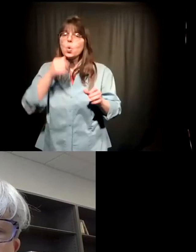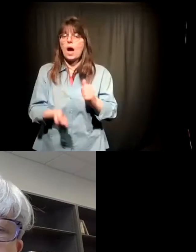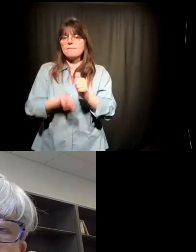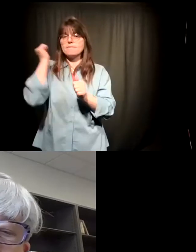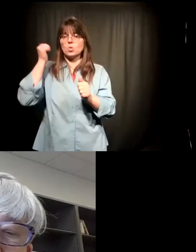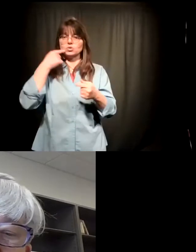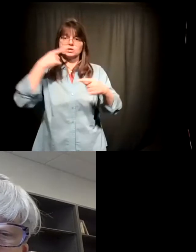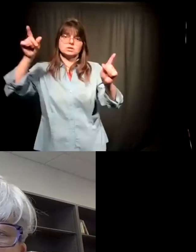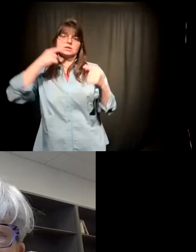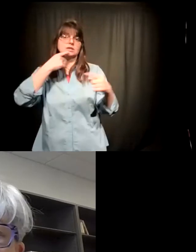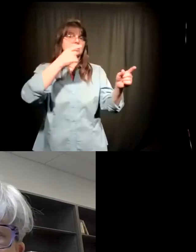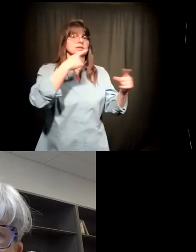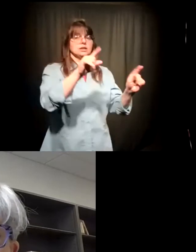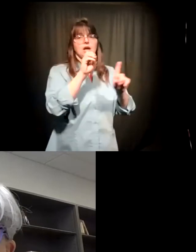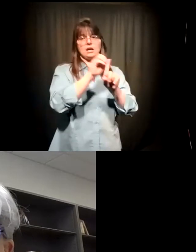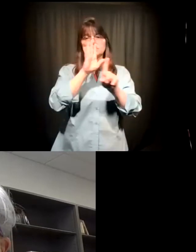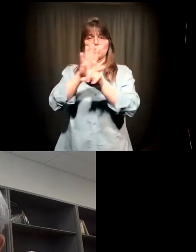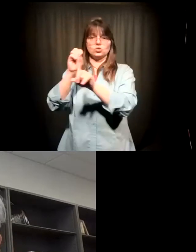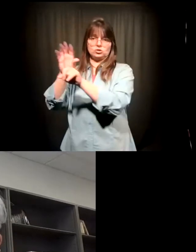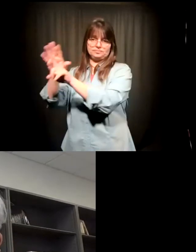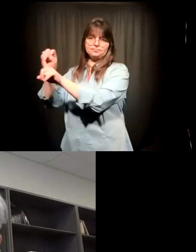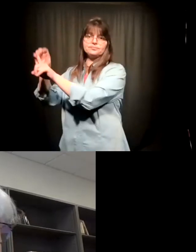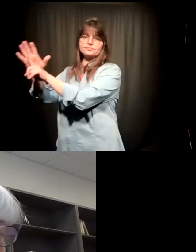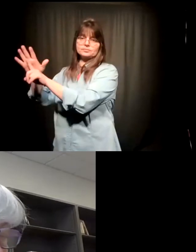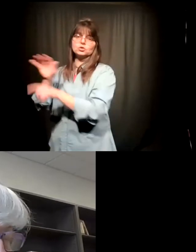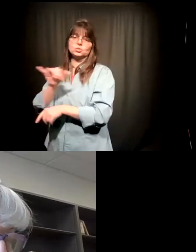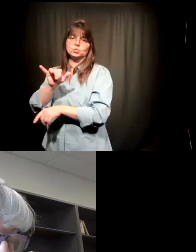good. Yes, yes. And,